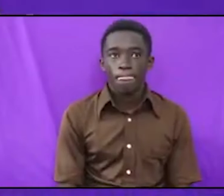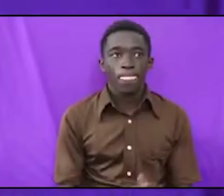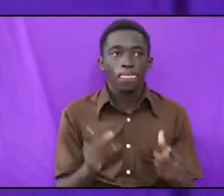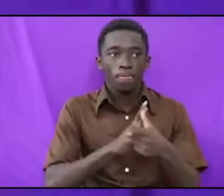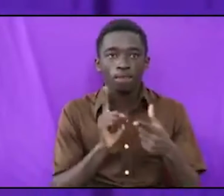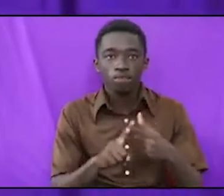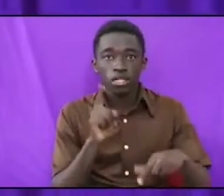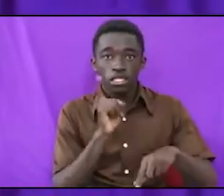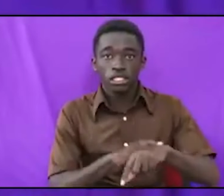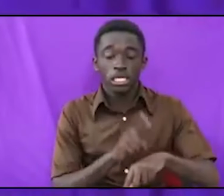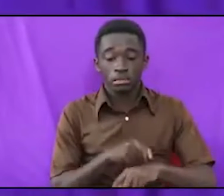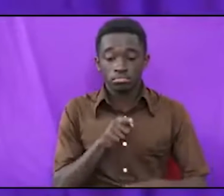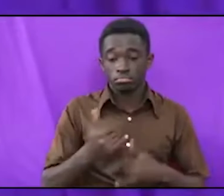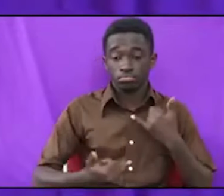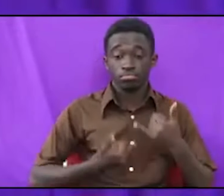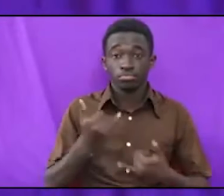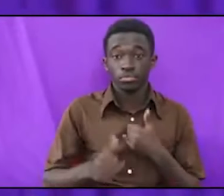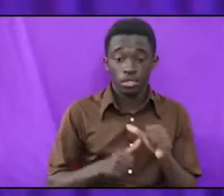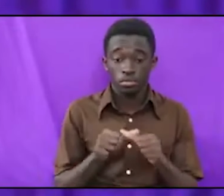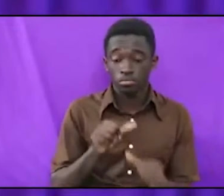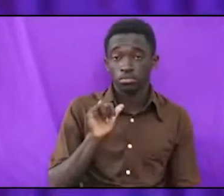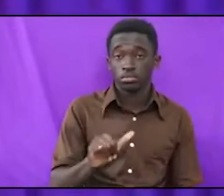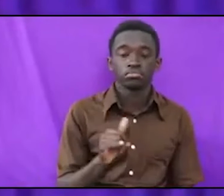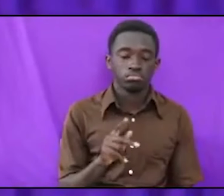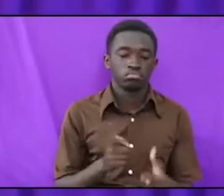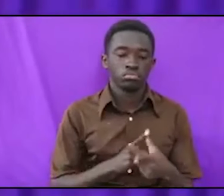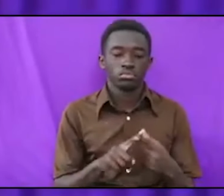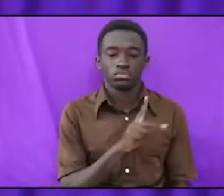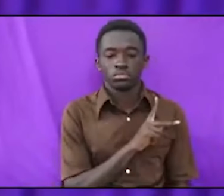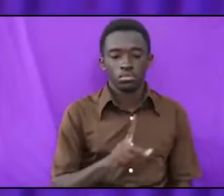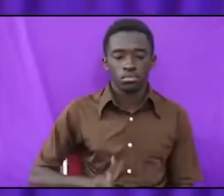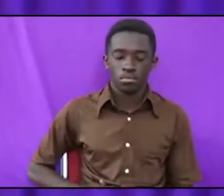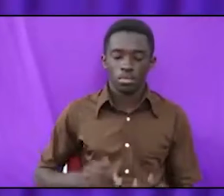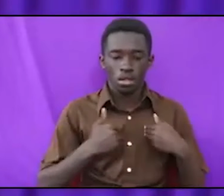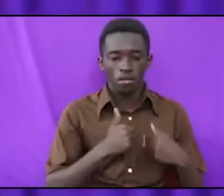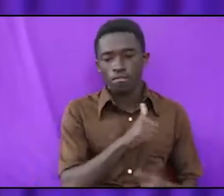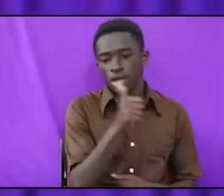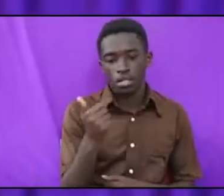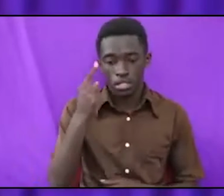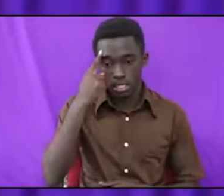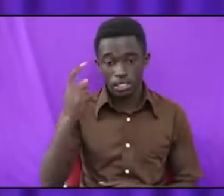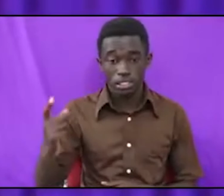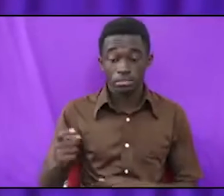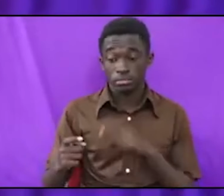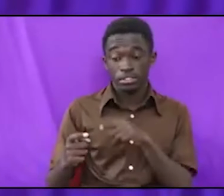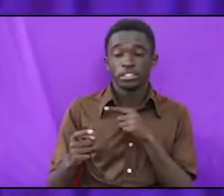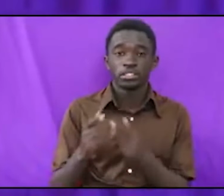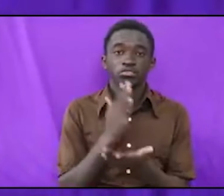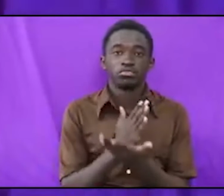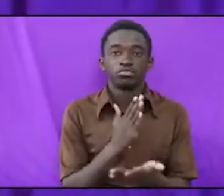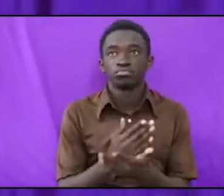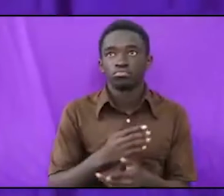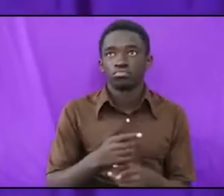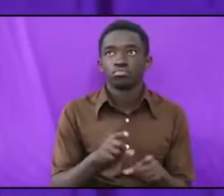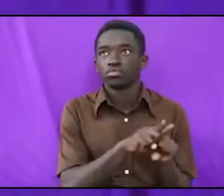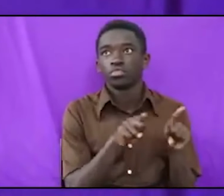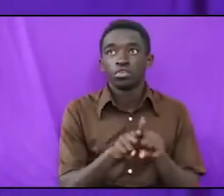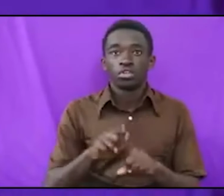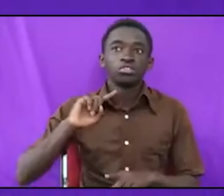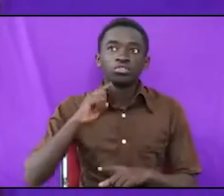were celebrating that, the king again has another dream. And this one is a very interesting one.